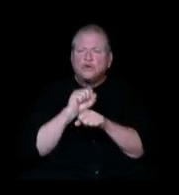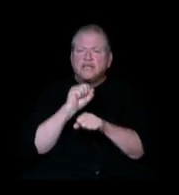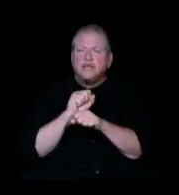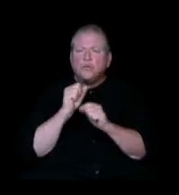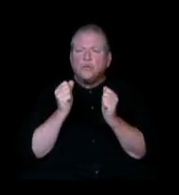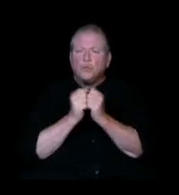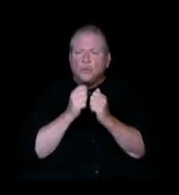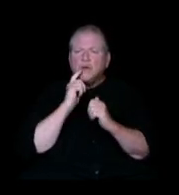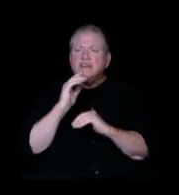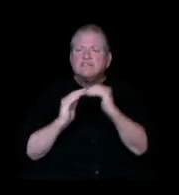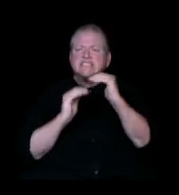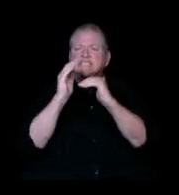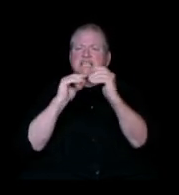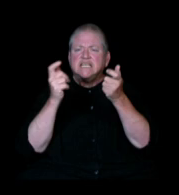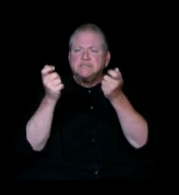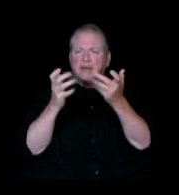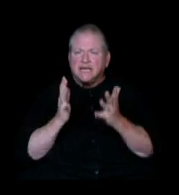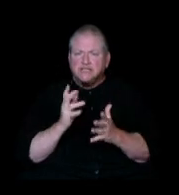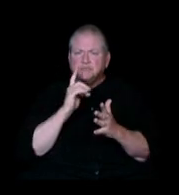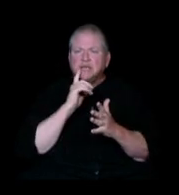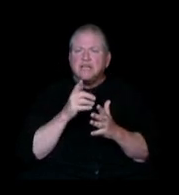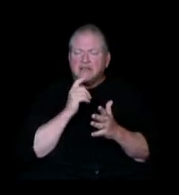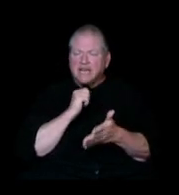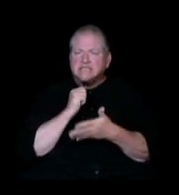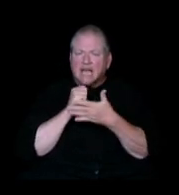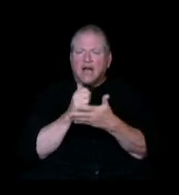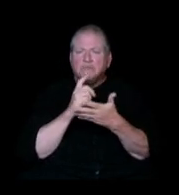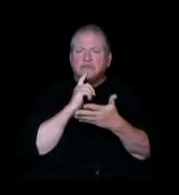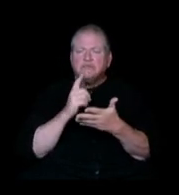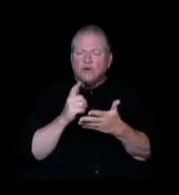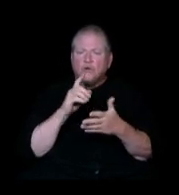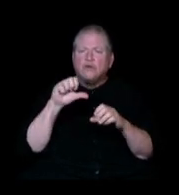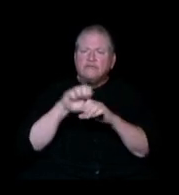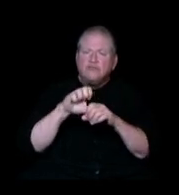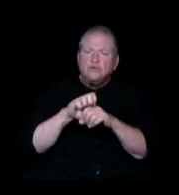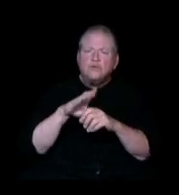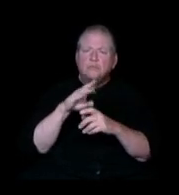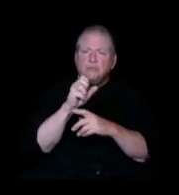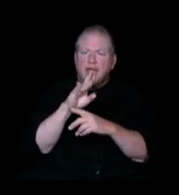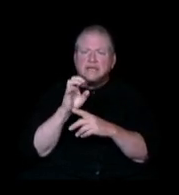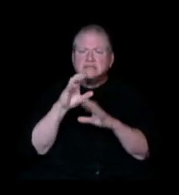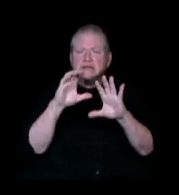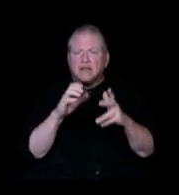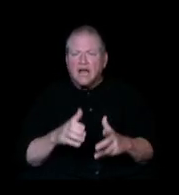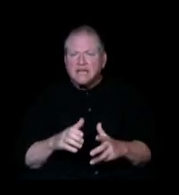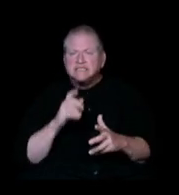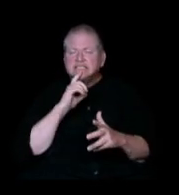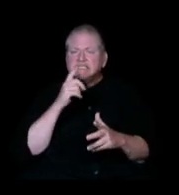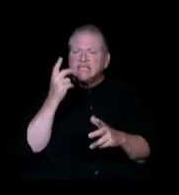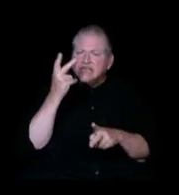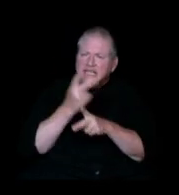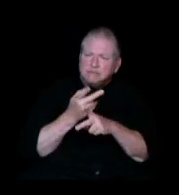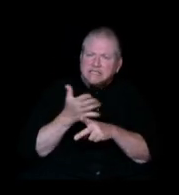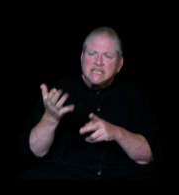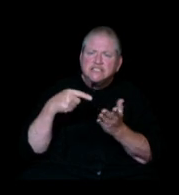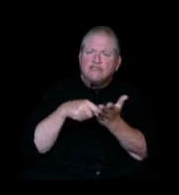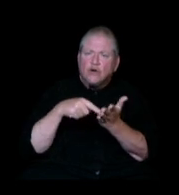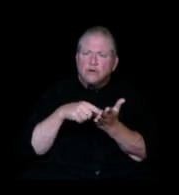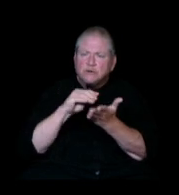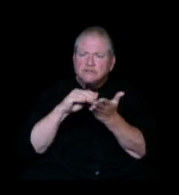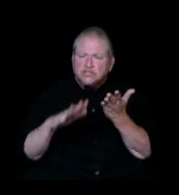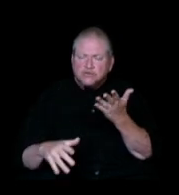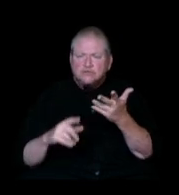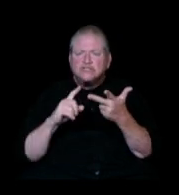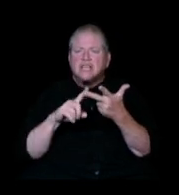management. This has been a seamless process for field-based classes, keeps academic fees affordable for students, and saves thousands